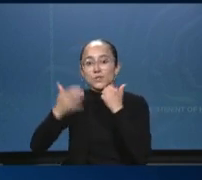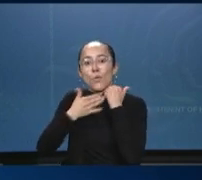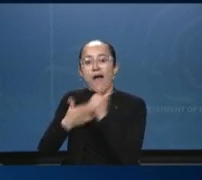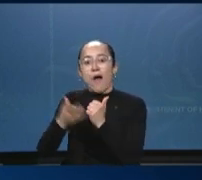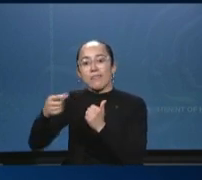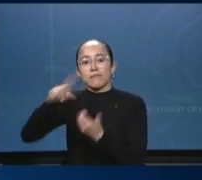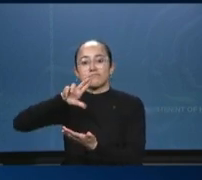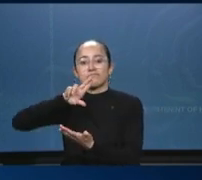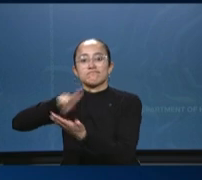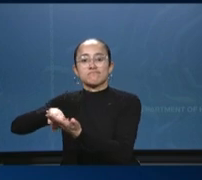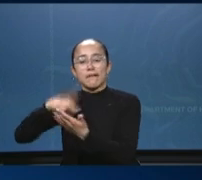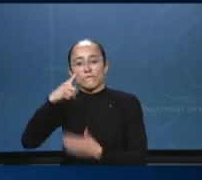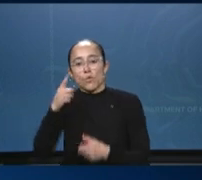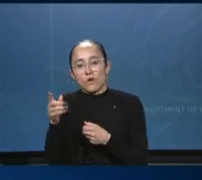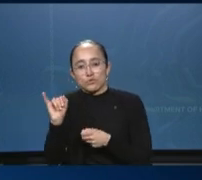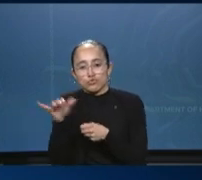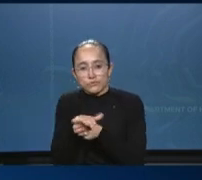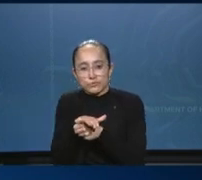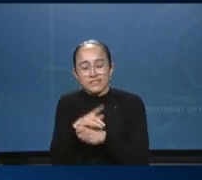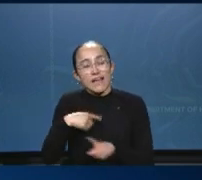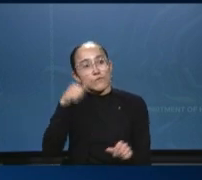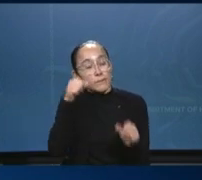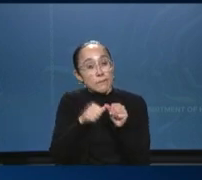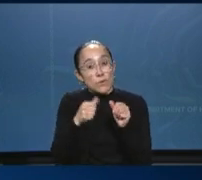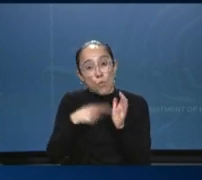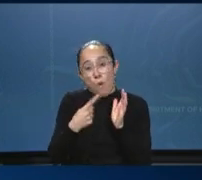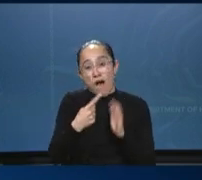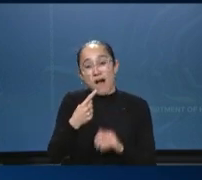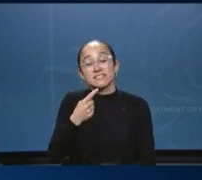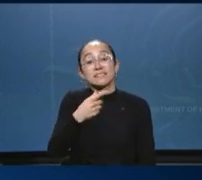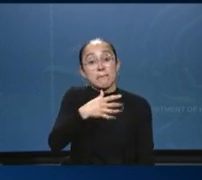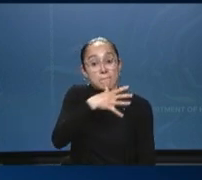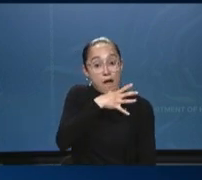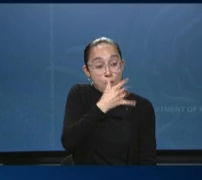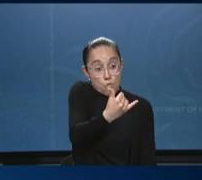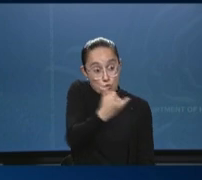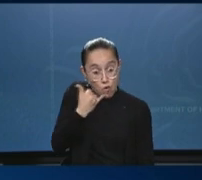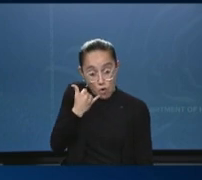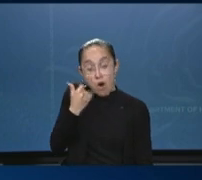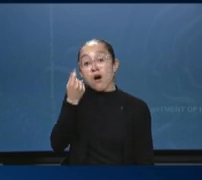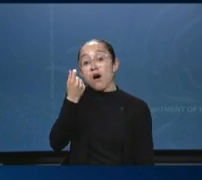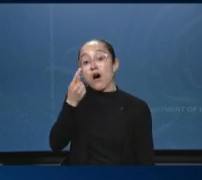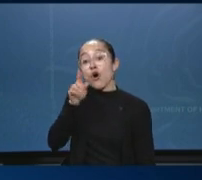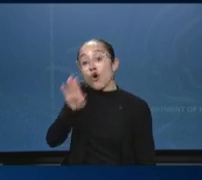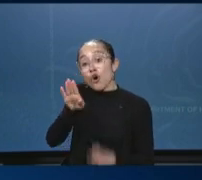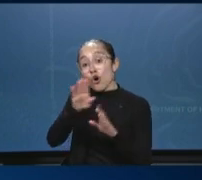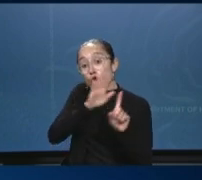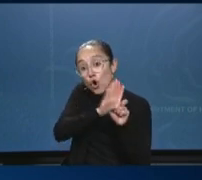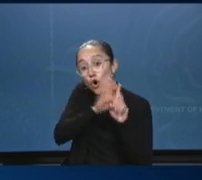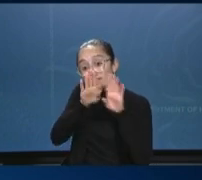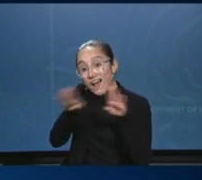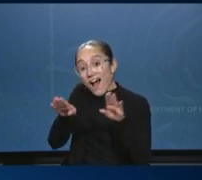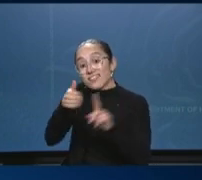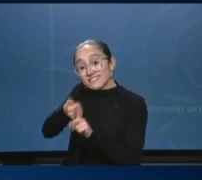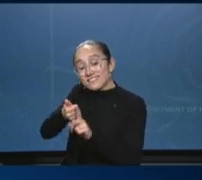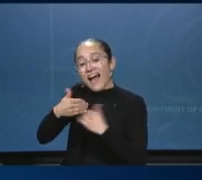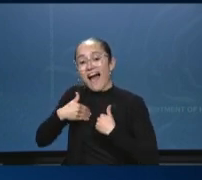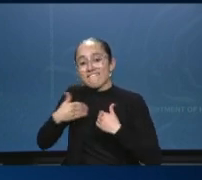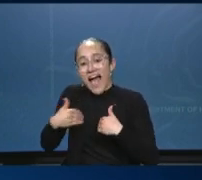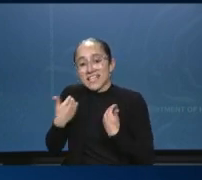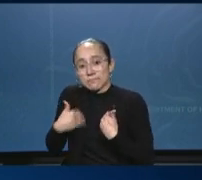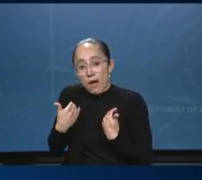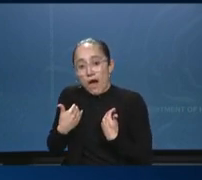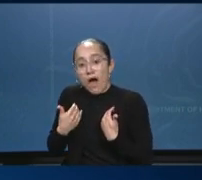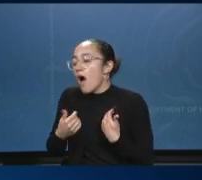a mother that called in our discussions, kid with asthma, could not get coverage for that child. And as a parent, it's hard